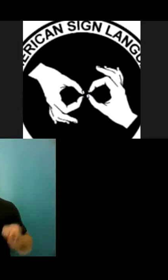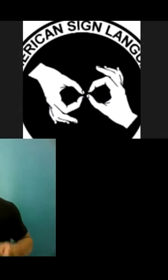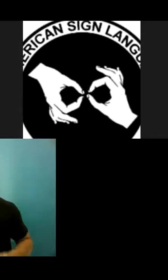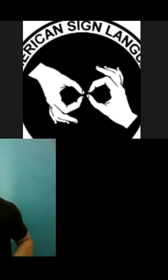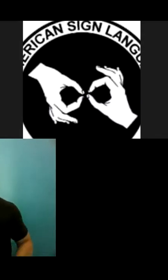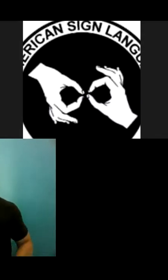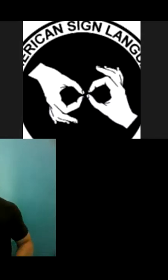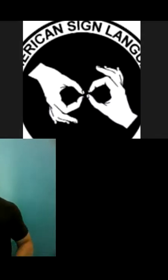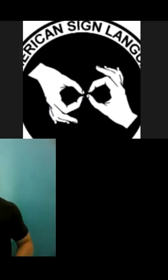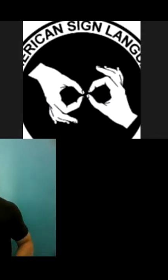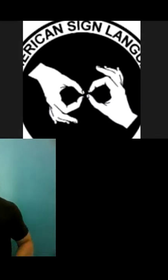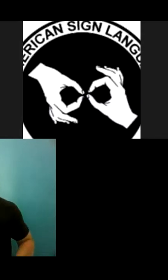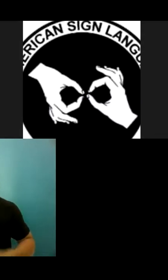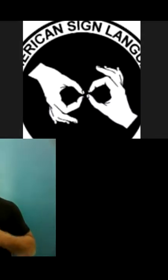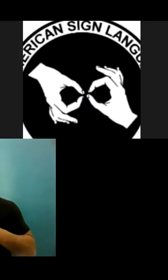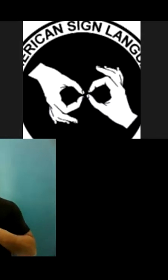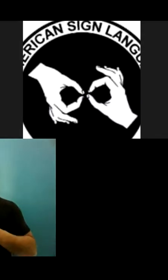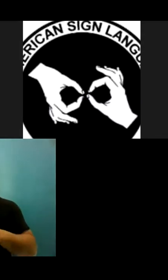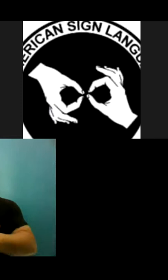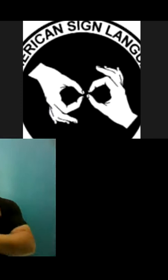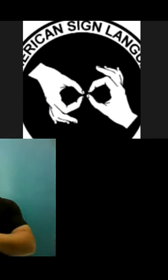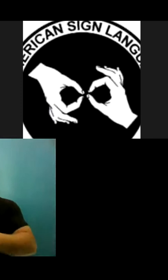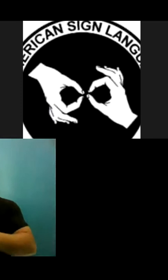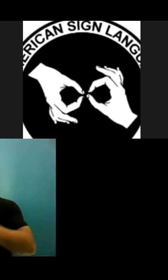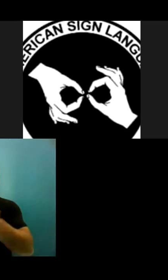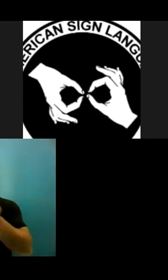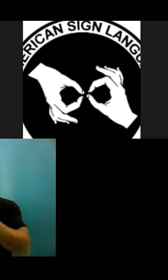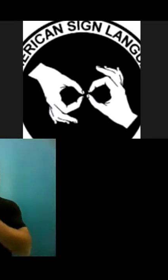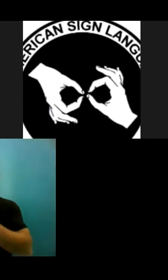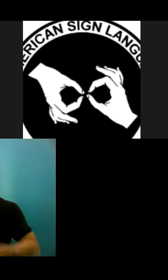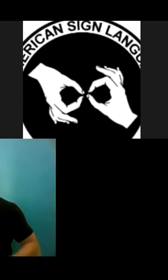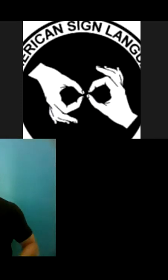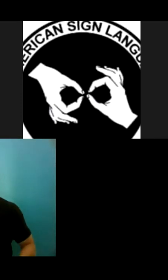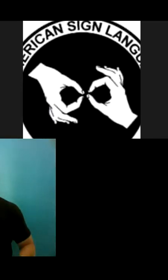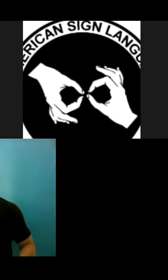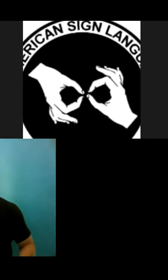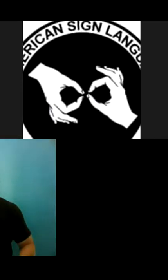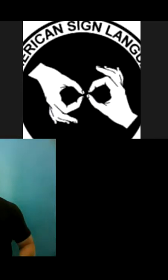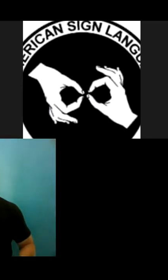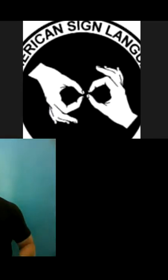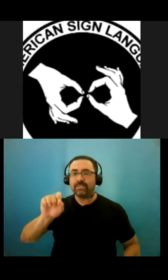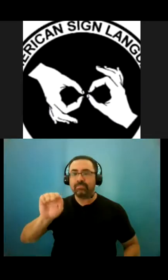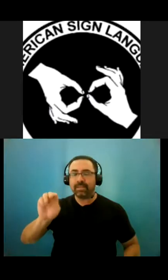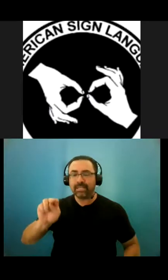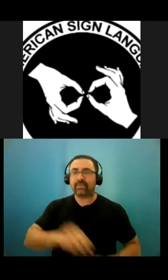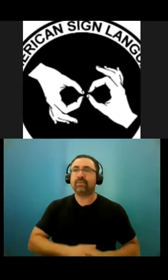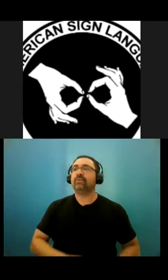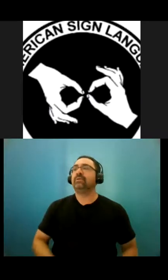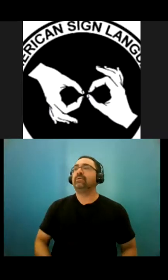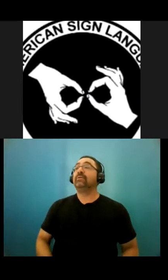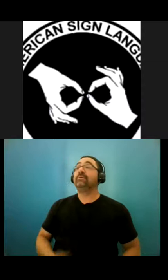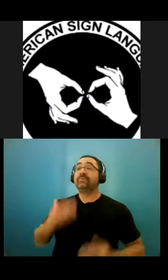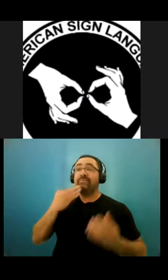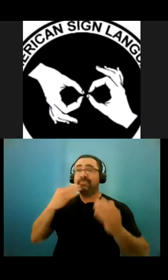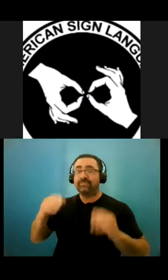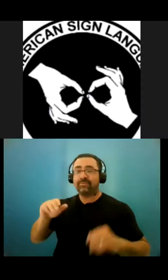our acting state long-term care ombudsman, and she'll give you an update on our ombudsman programs. Good morning, everyone. I am Eden